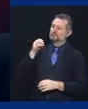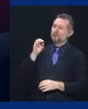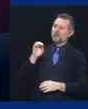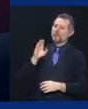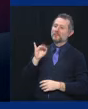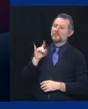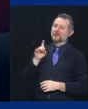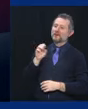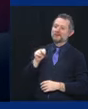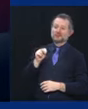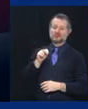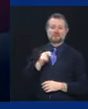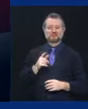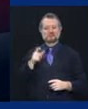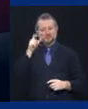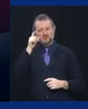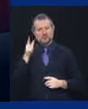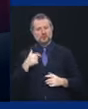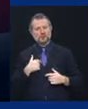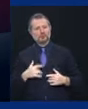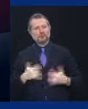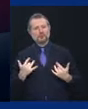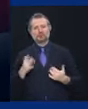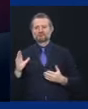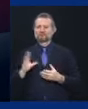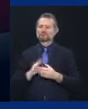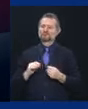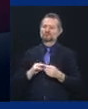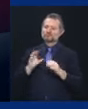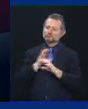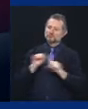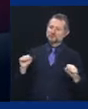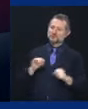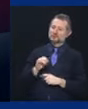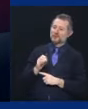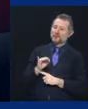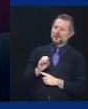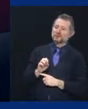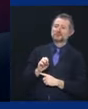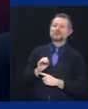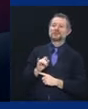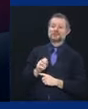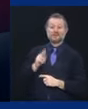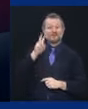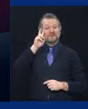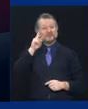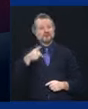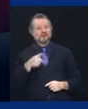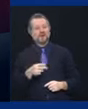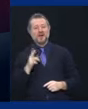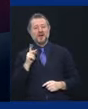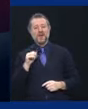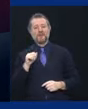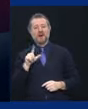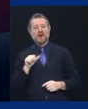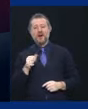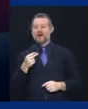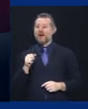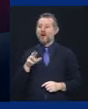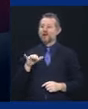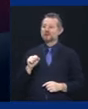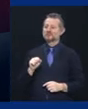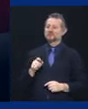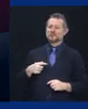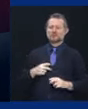to say President Joe Biden and Vice President Kamala Harris. I'm very excited about the